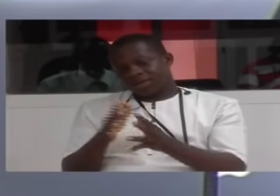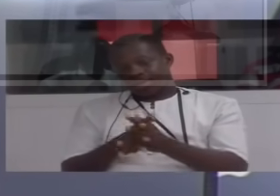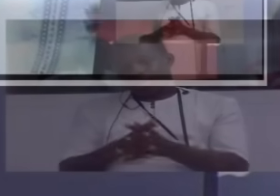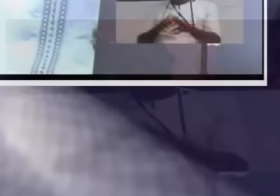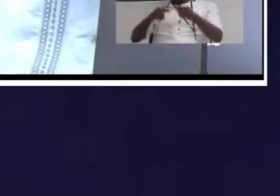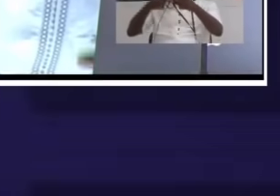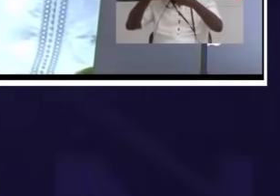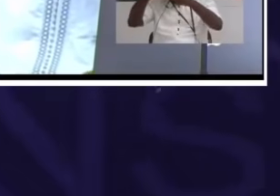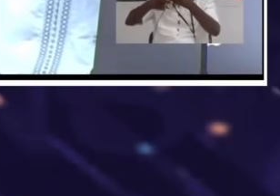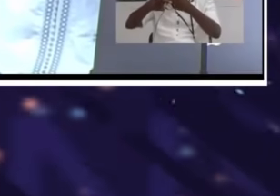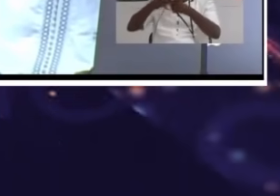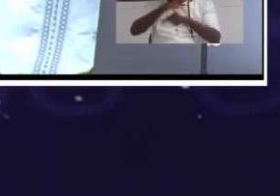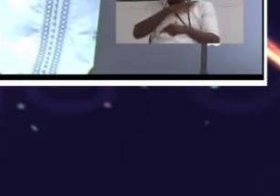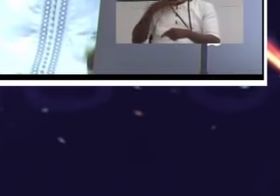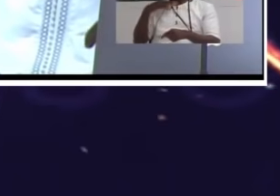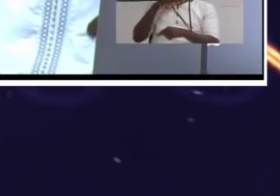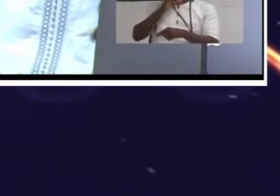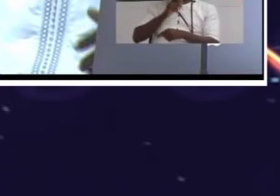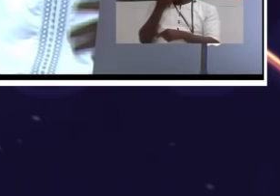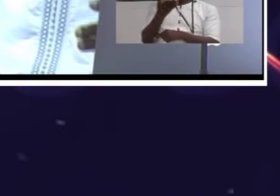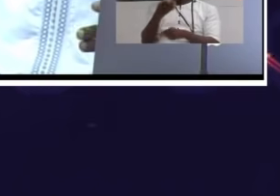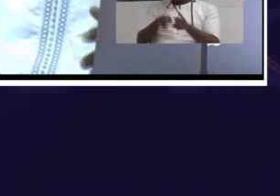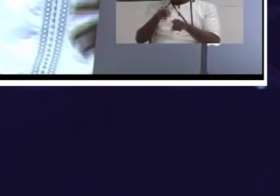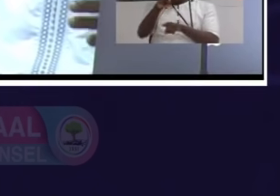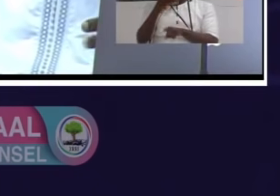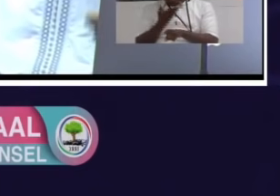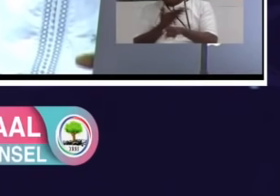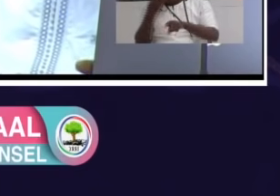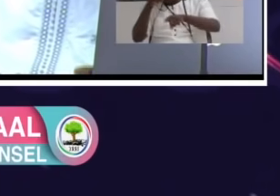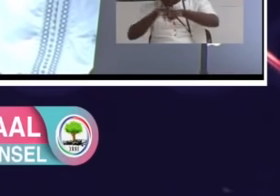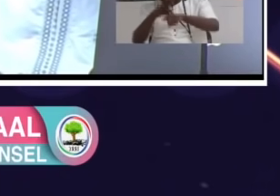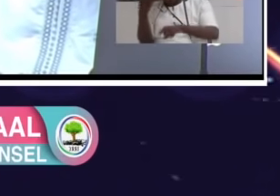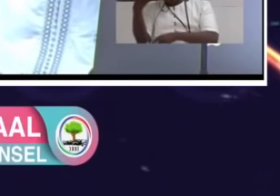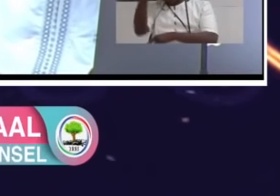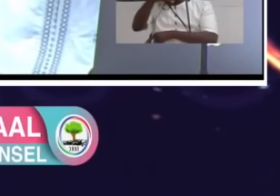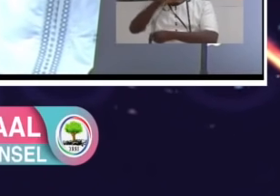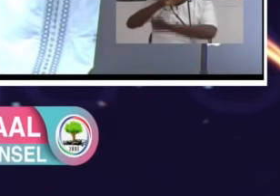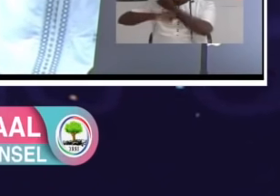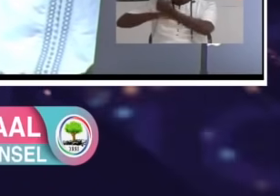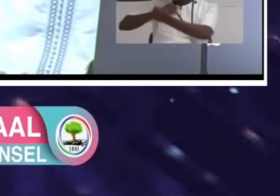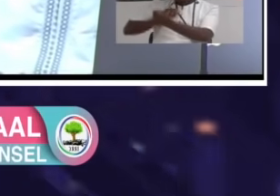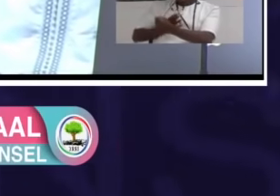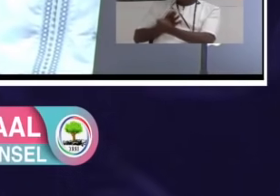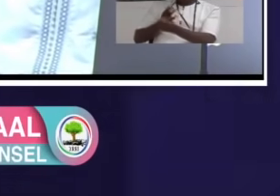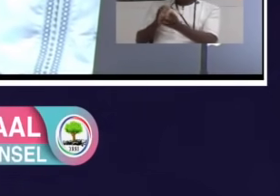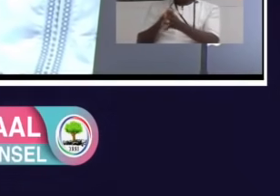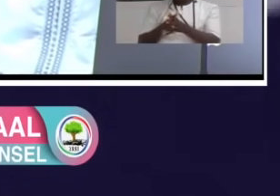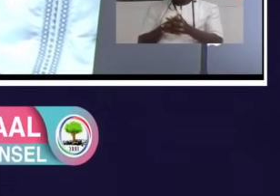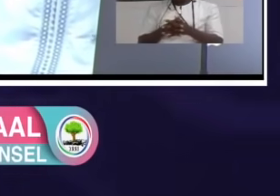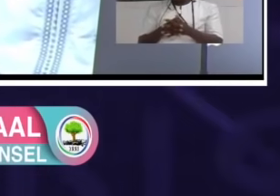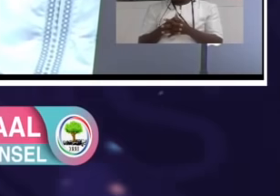After his execution, did you have occasion to see the wife? Ndax bi ngeen reye Haruna be